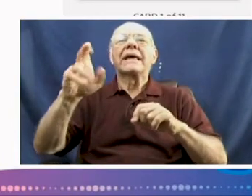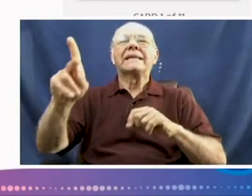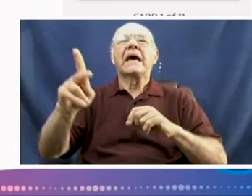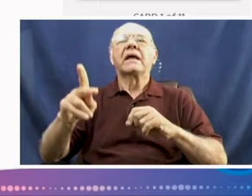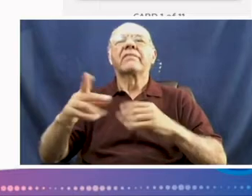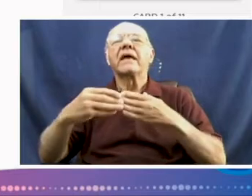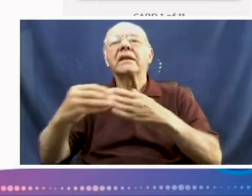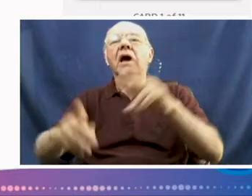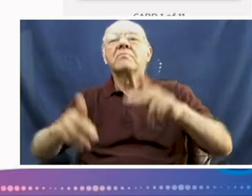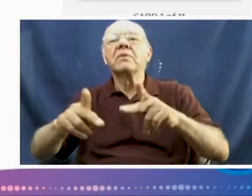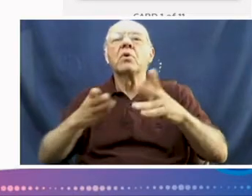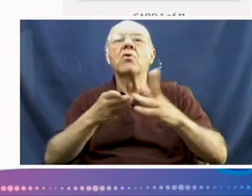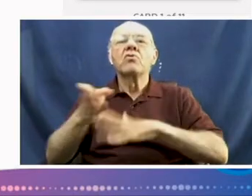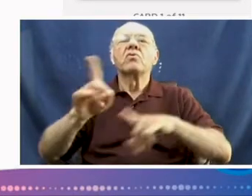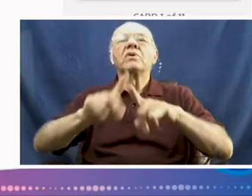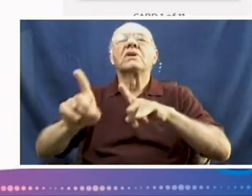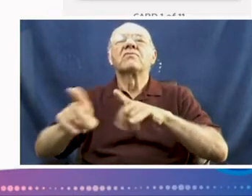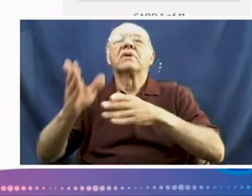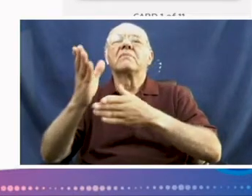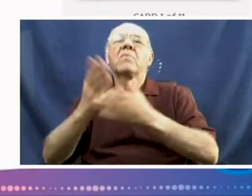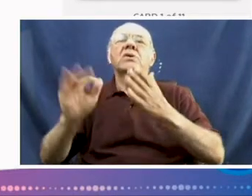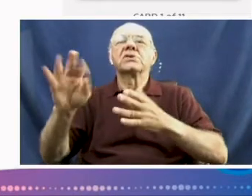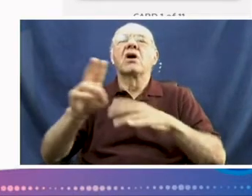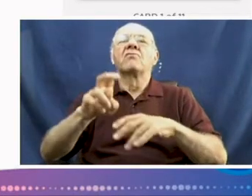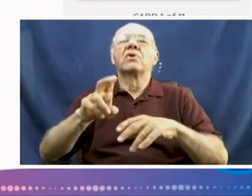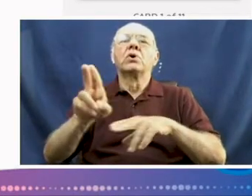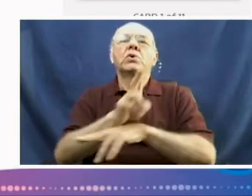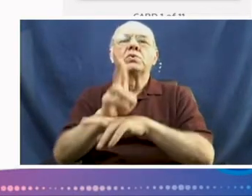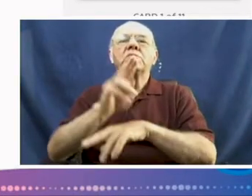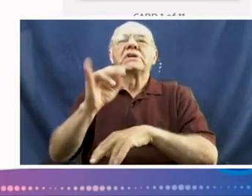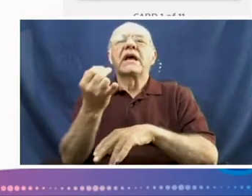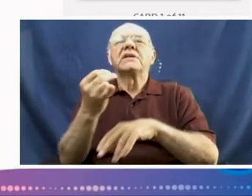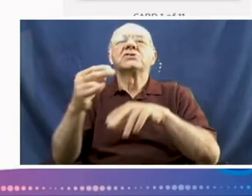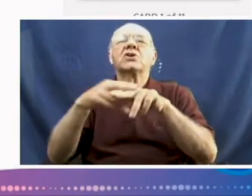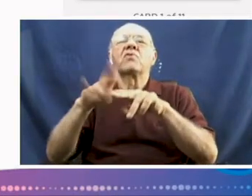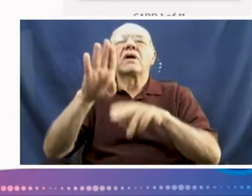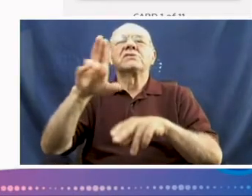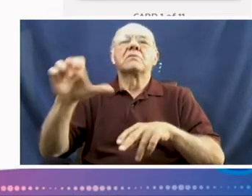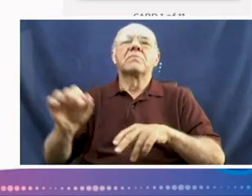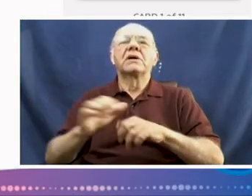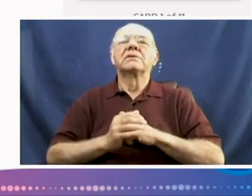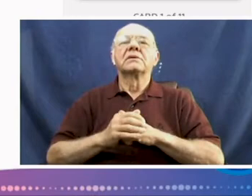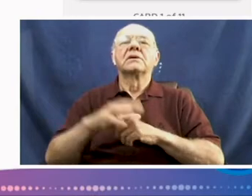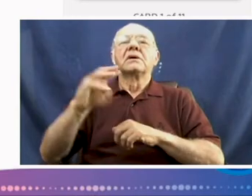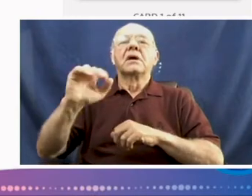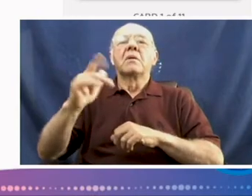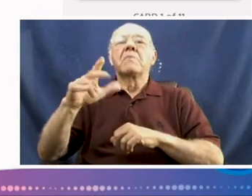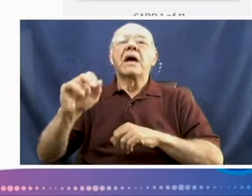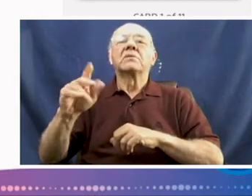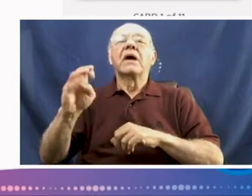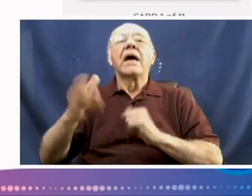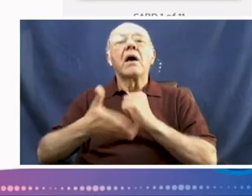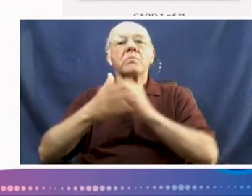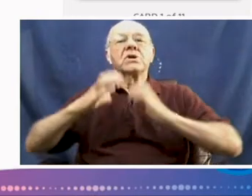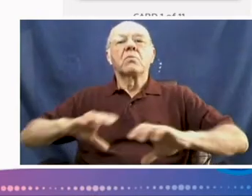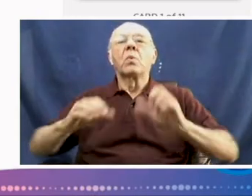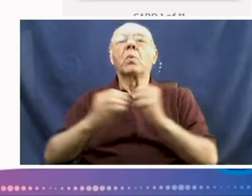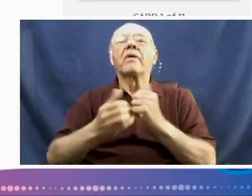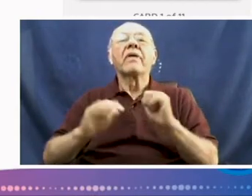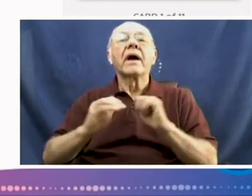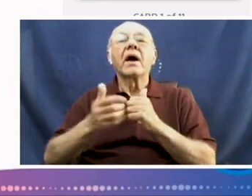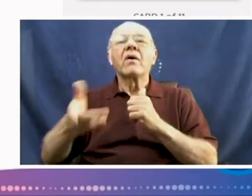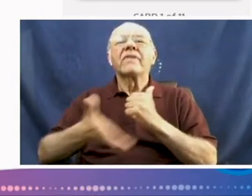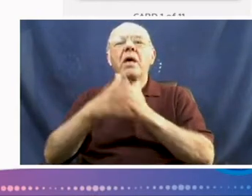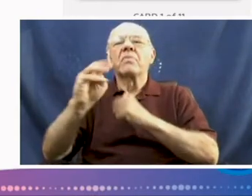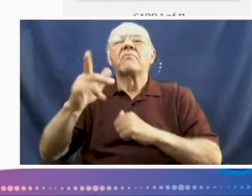various aspects of riding NJ Transit buses. Magnus Mode assists customers with the help of Magnus, an